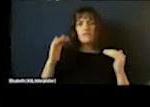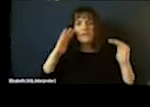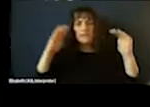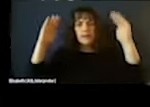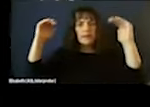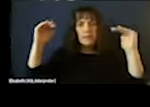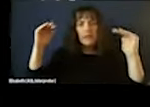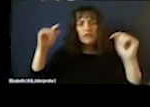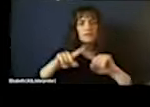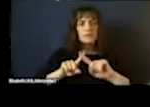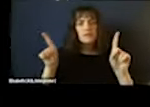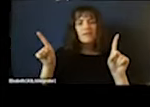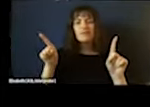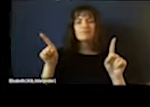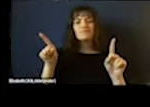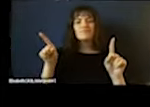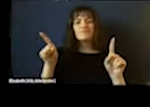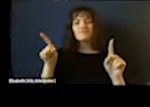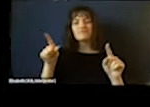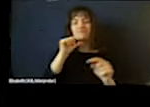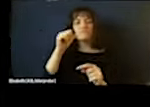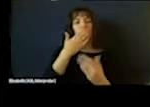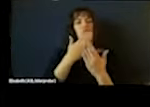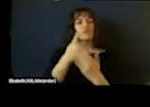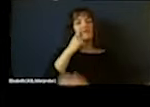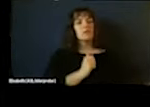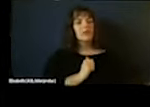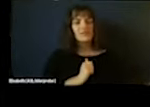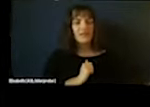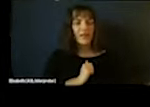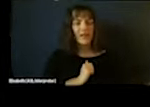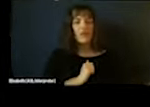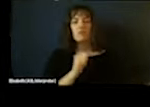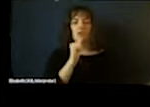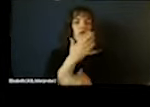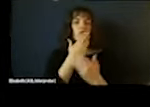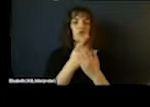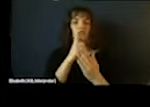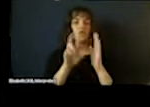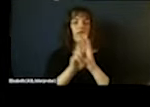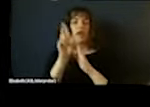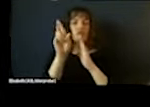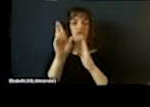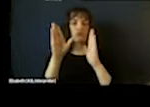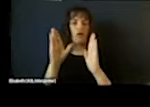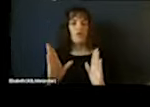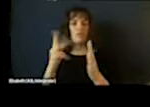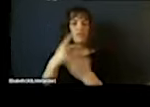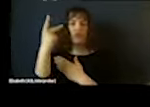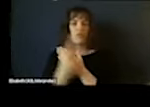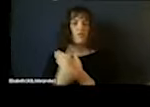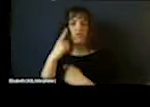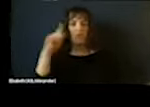not good, not only for myself, but also for the astronaut program of the Korean government, because they really want to find the